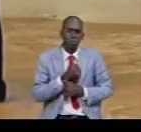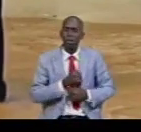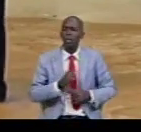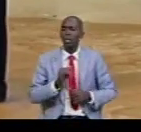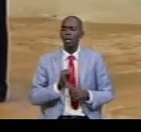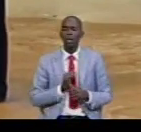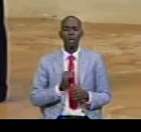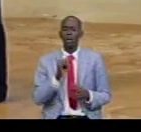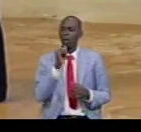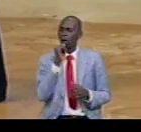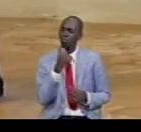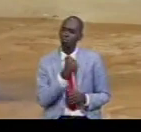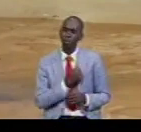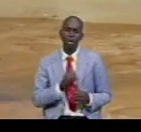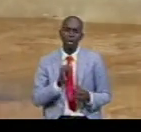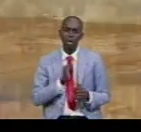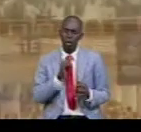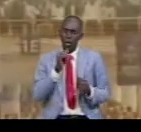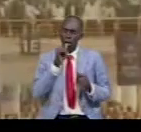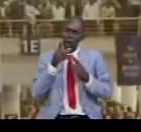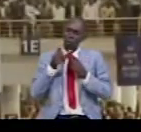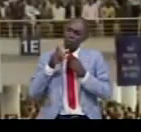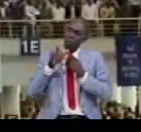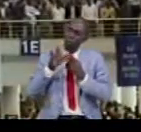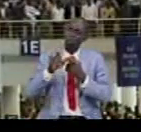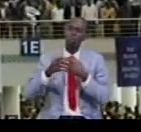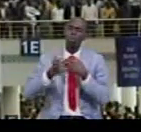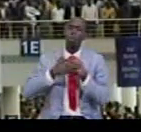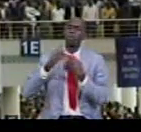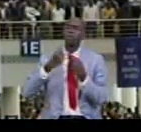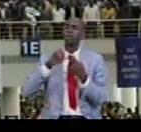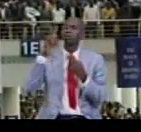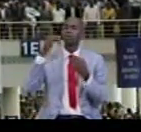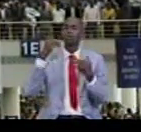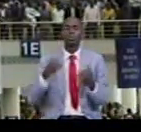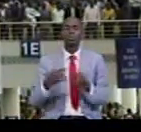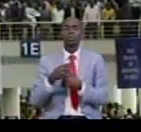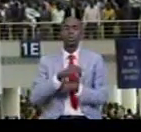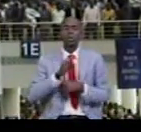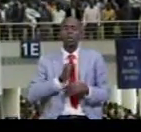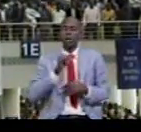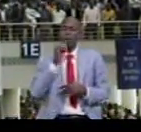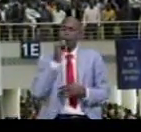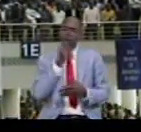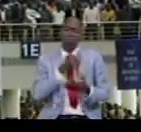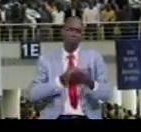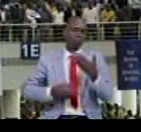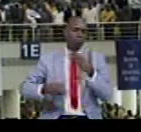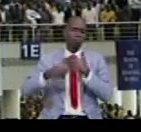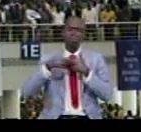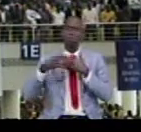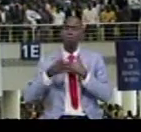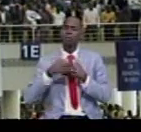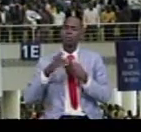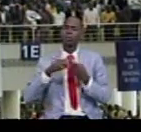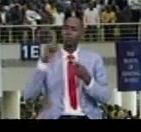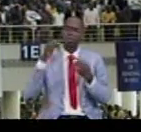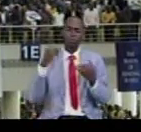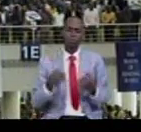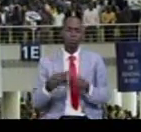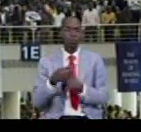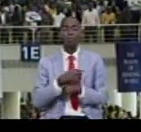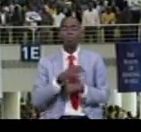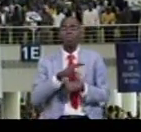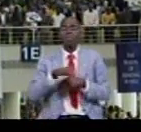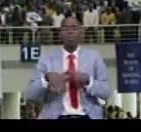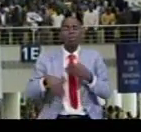Lord, I am returning to you today. I am returning to you today. I am returning to you today. And that person that is still living in sin, all the